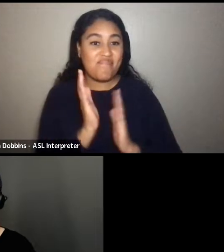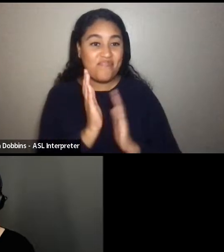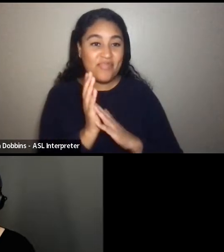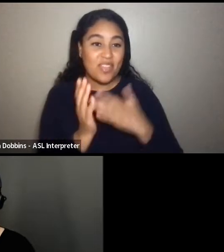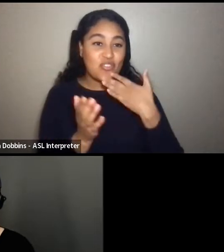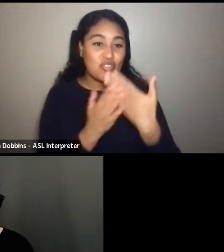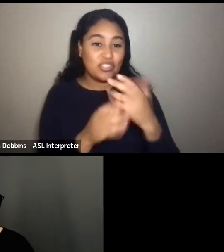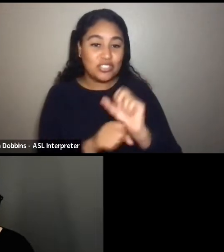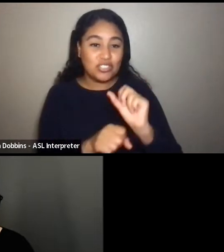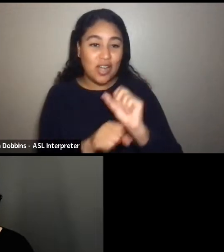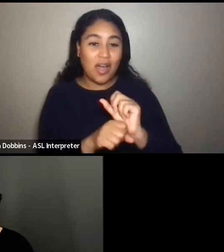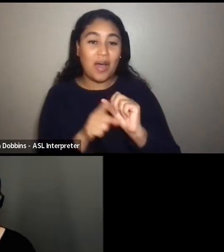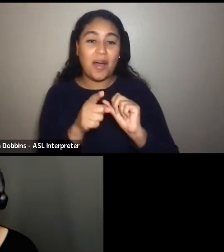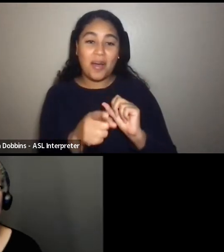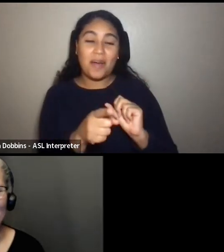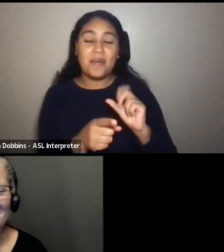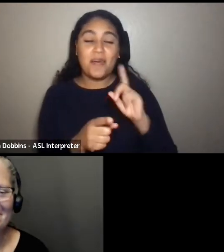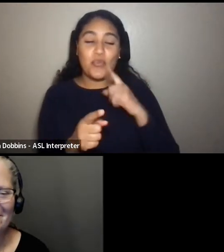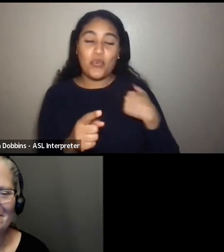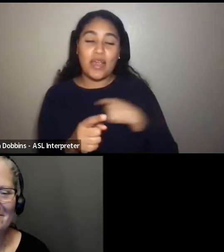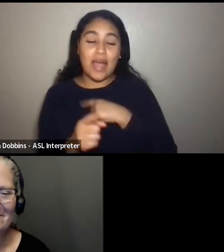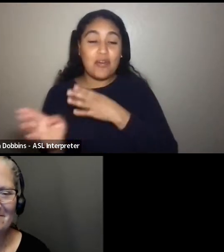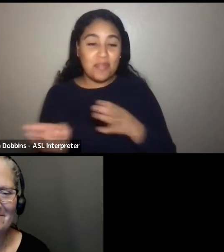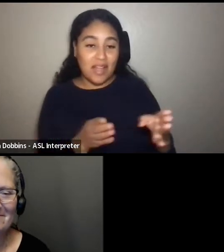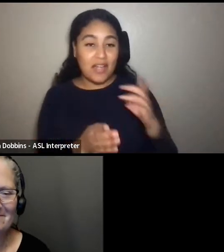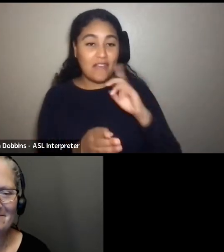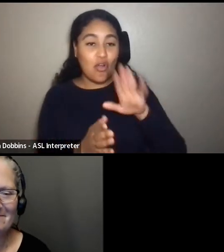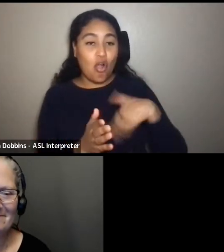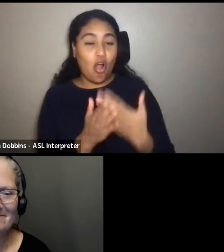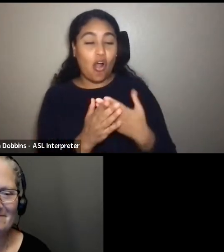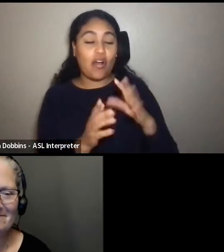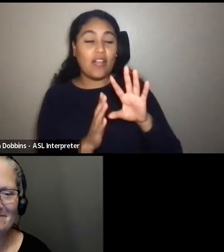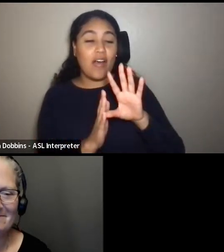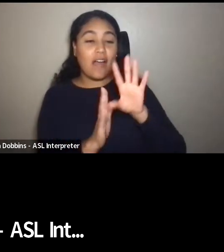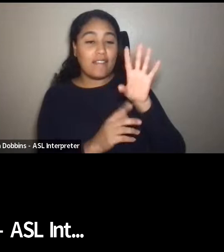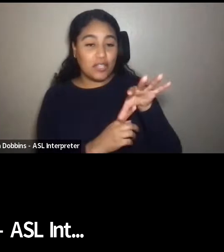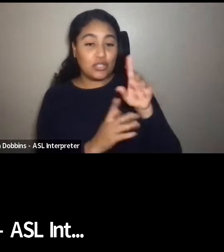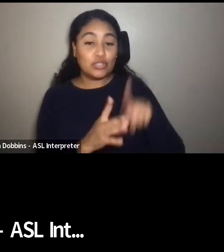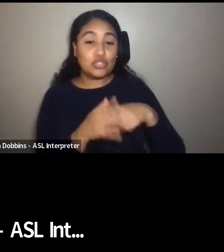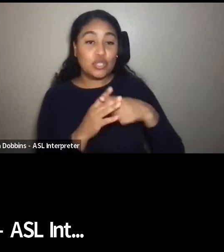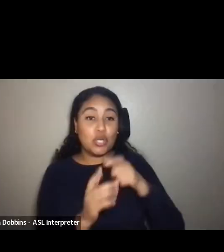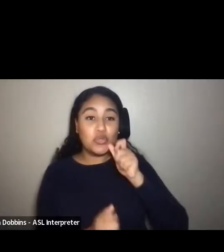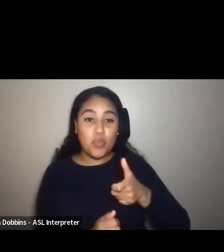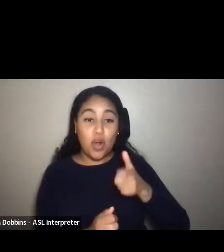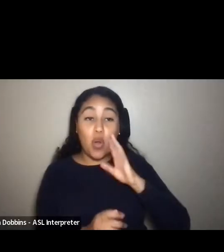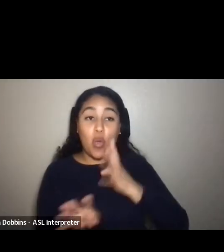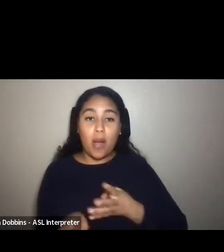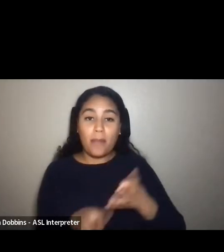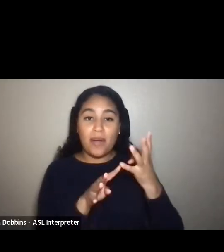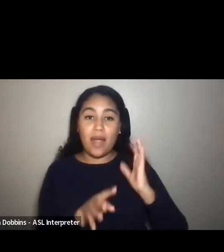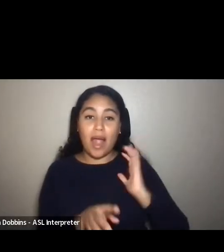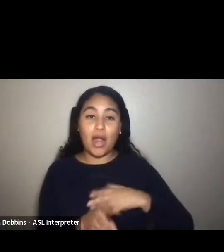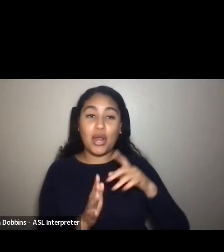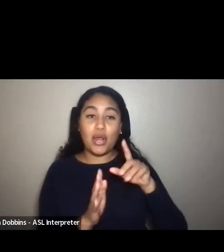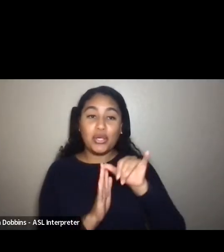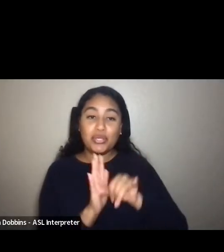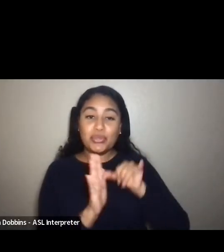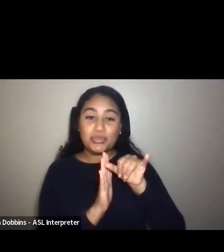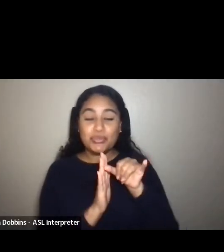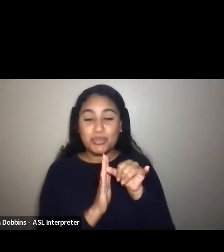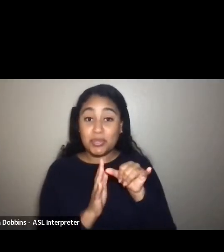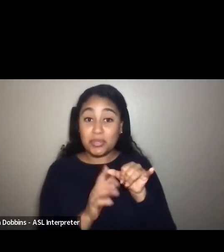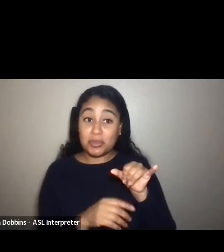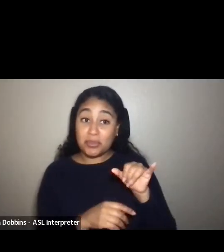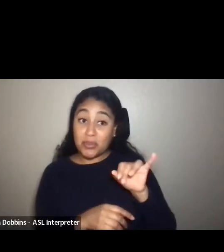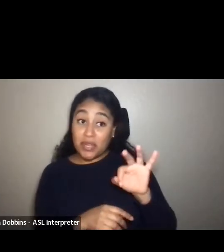Thank you. So we do have a plan to push all of our videos out. Starting tomorrow, they'll be uploaded onto our YouTube channel. So if you have